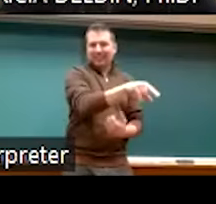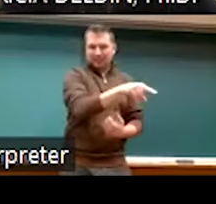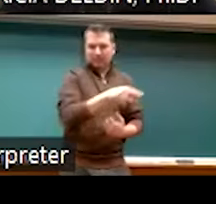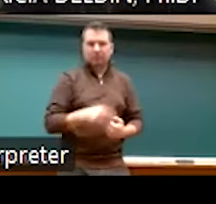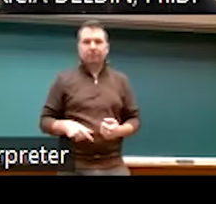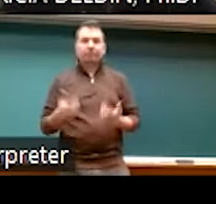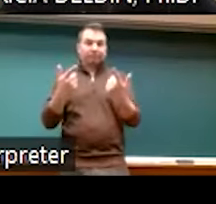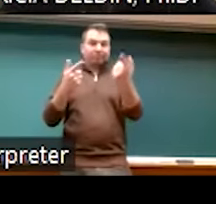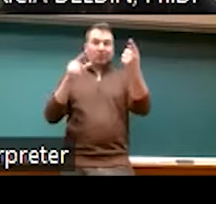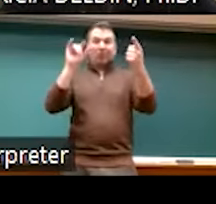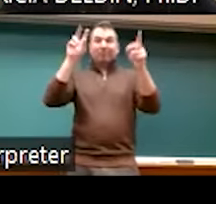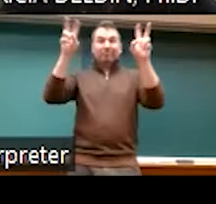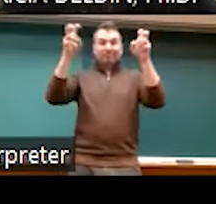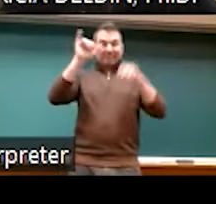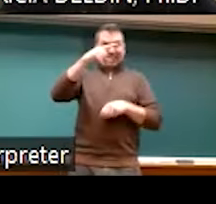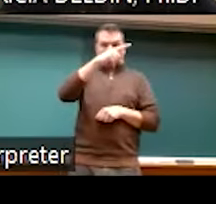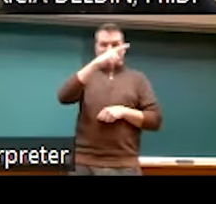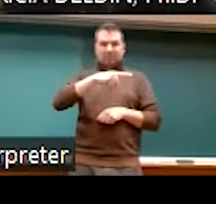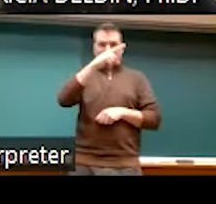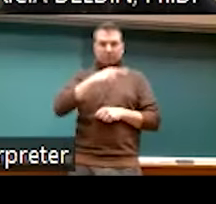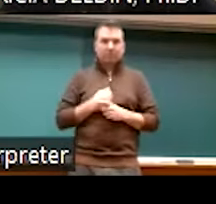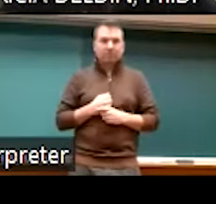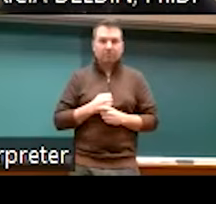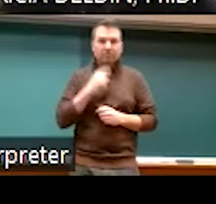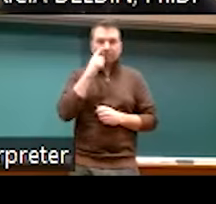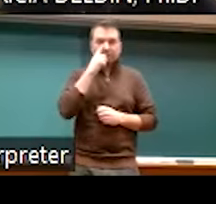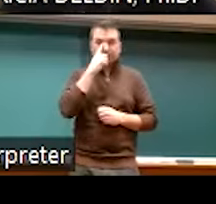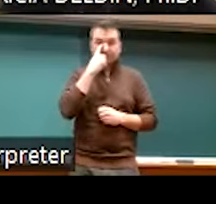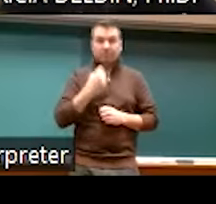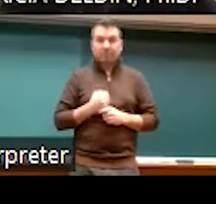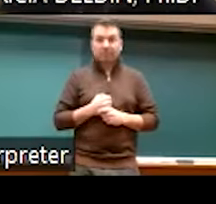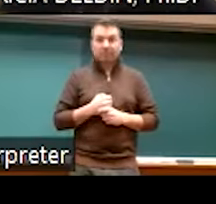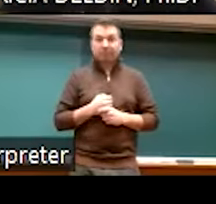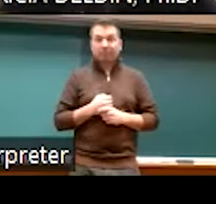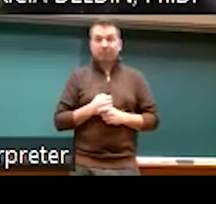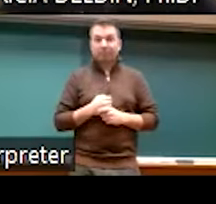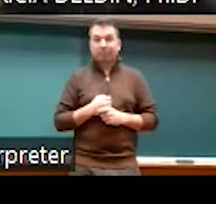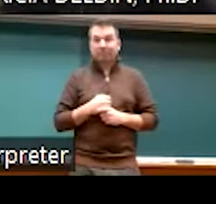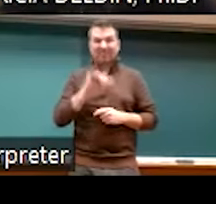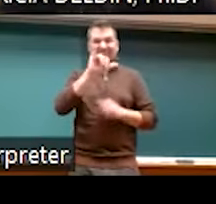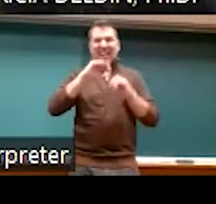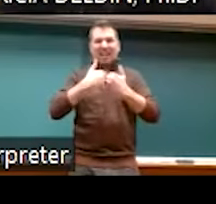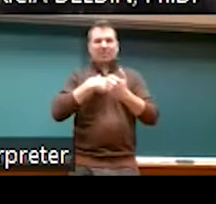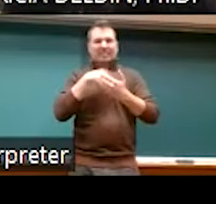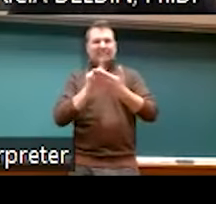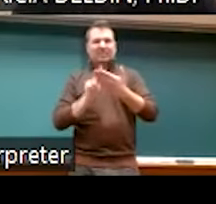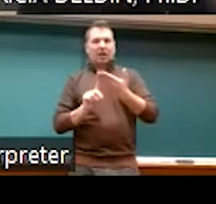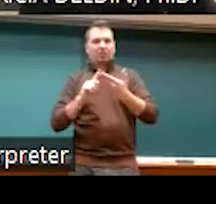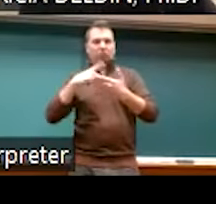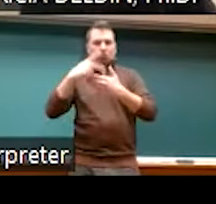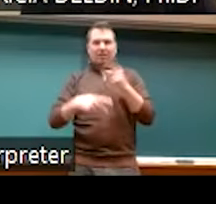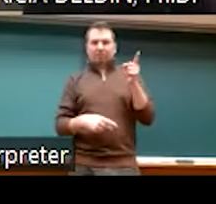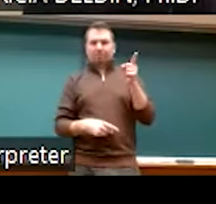scalable, and affordable mental health program that has no wait lists, and we hope through Color Health will be available in every county in the